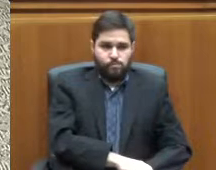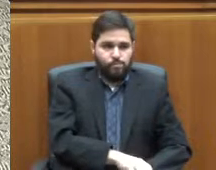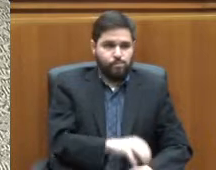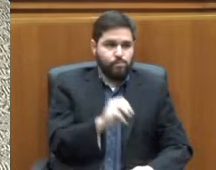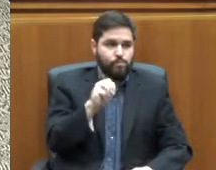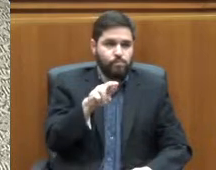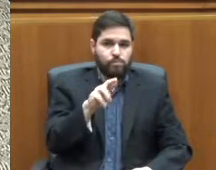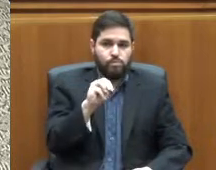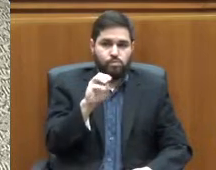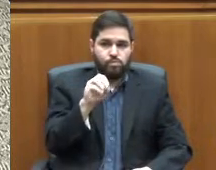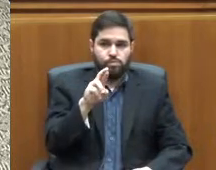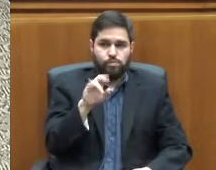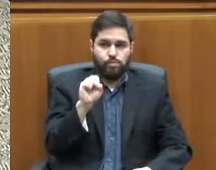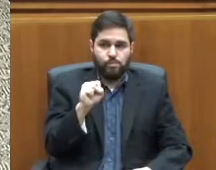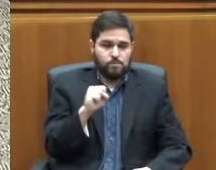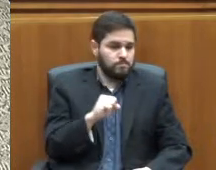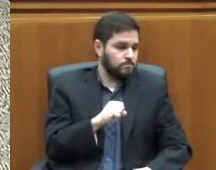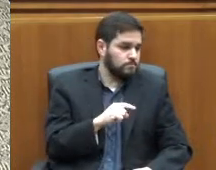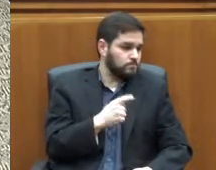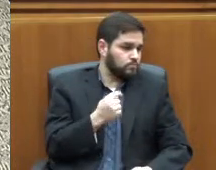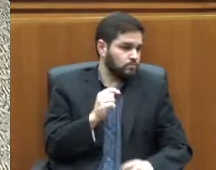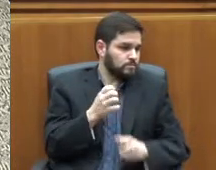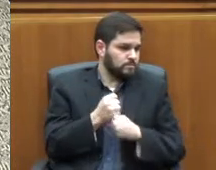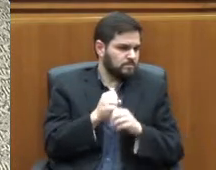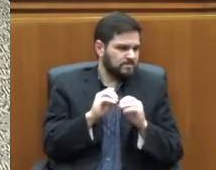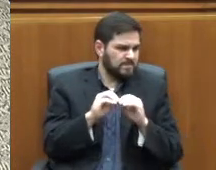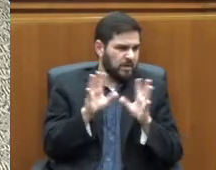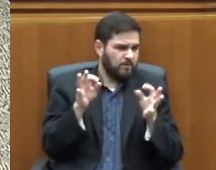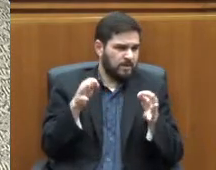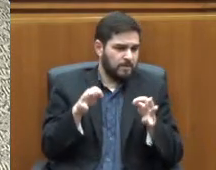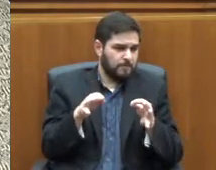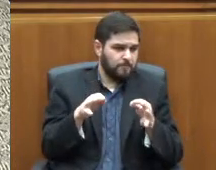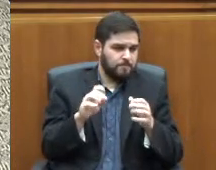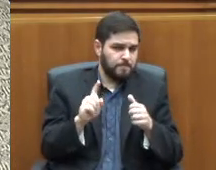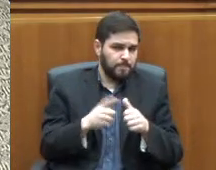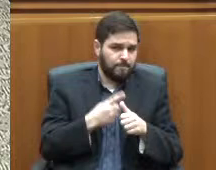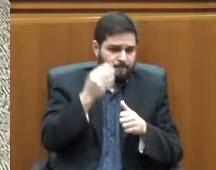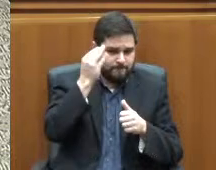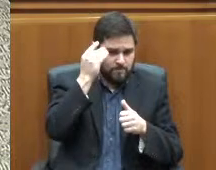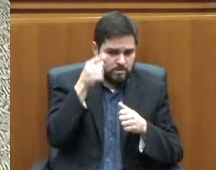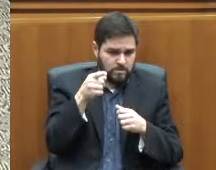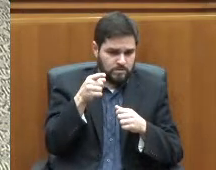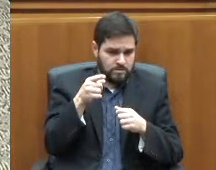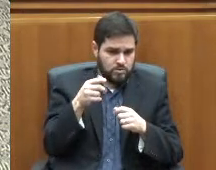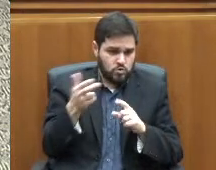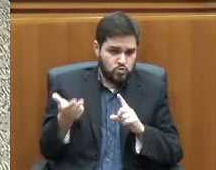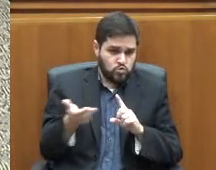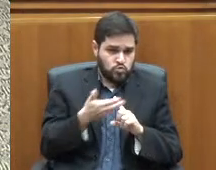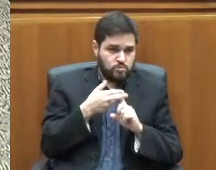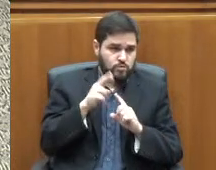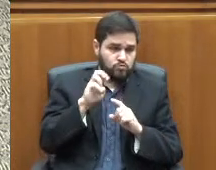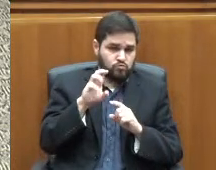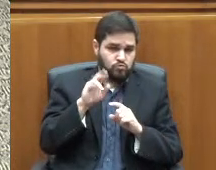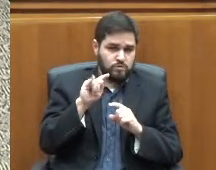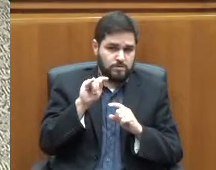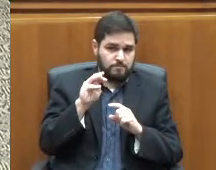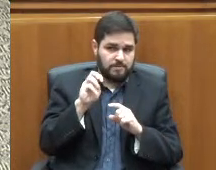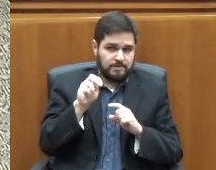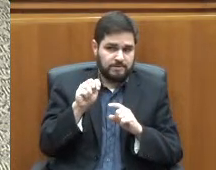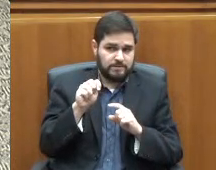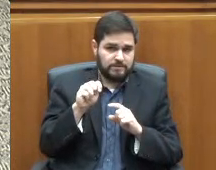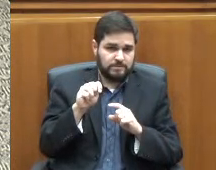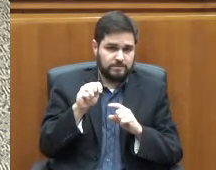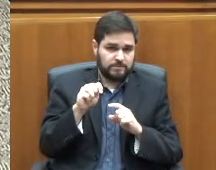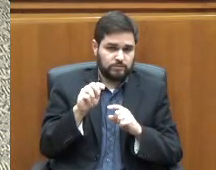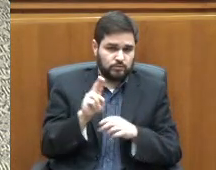Yes. Mr. Morris? I was trying to get clarification. First thought was it a recruitment tool or recruitment and retention? Yes.